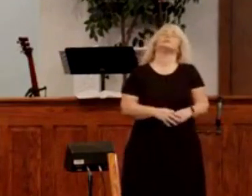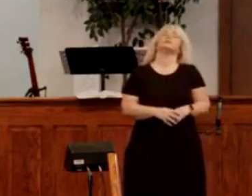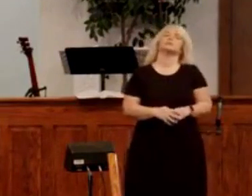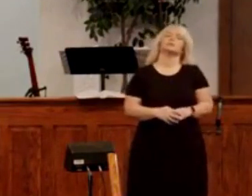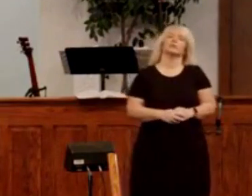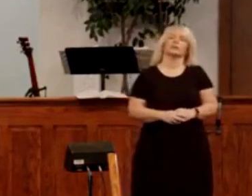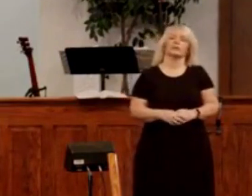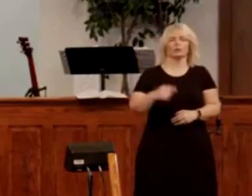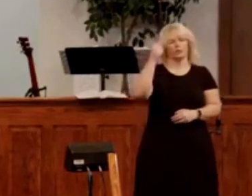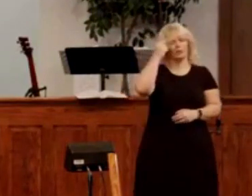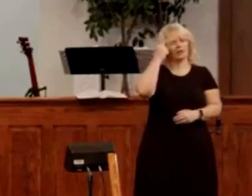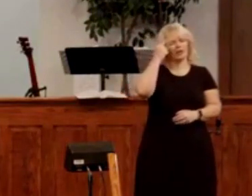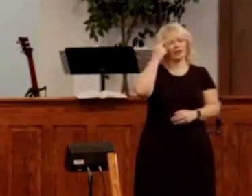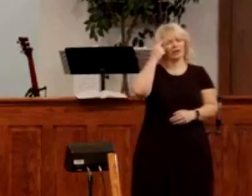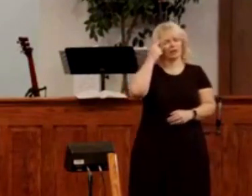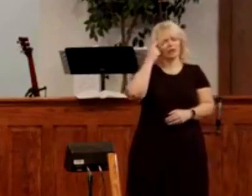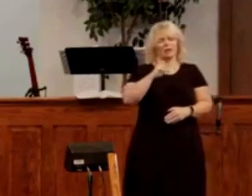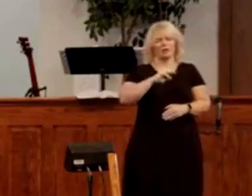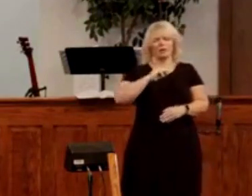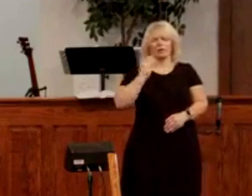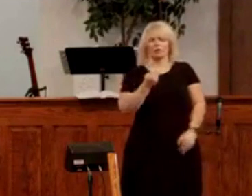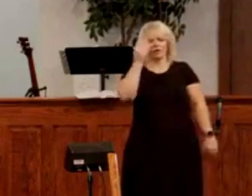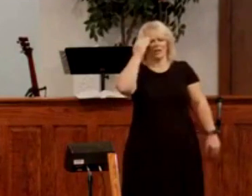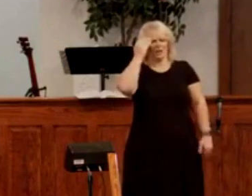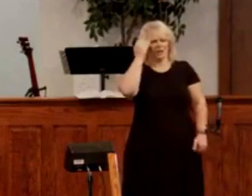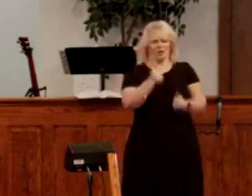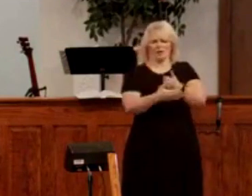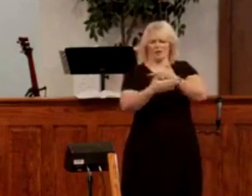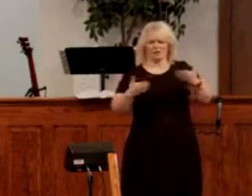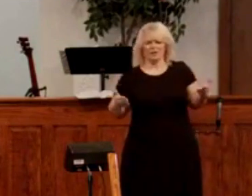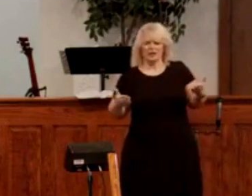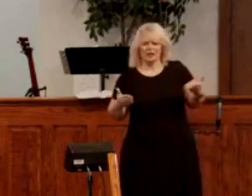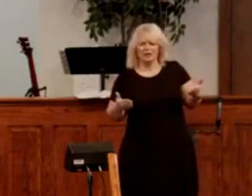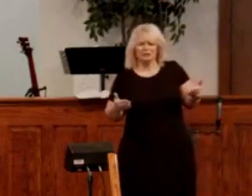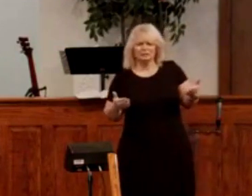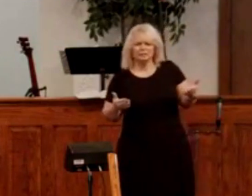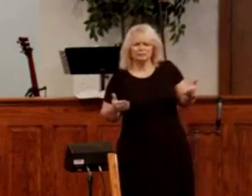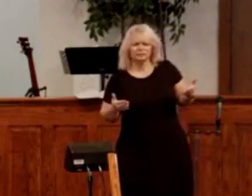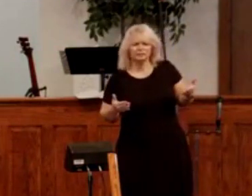We think we've got it all figured out. That's what's causing the most commotion in our country.